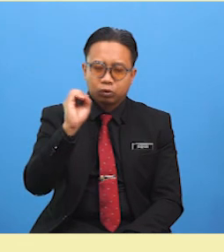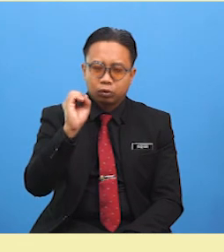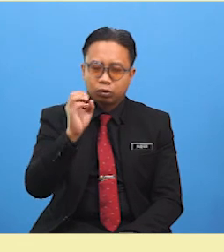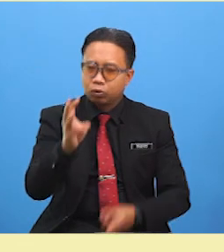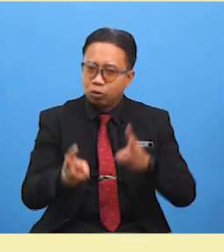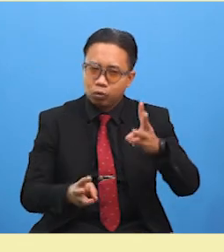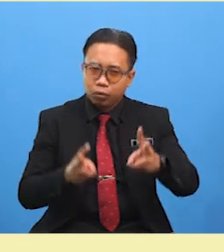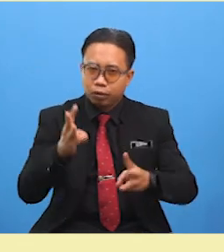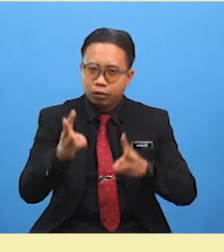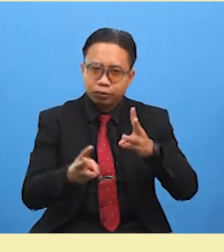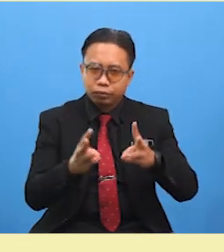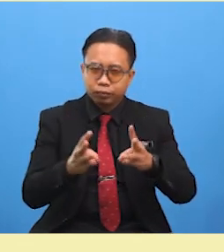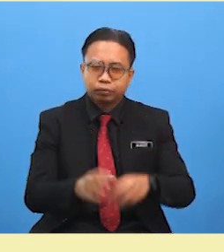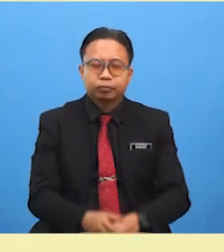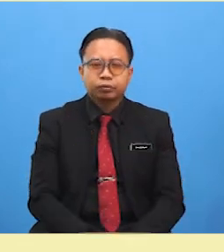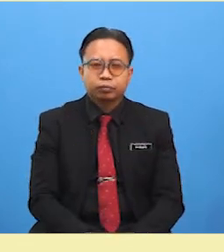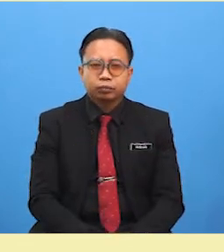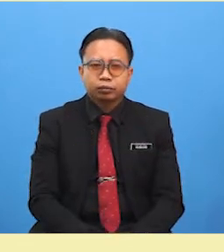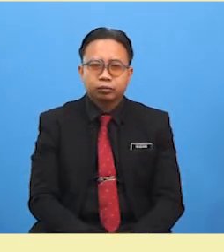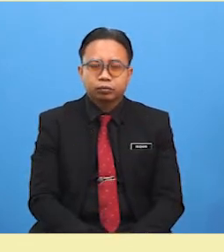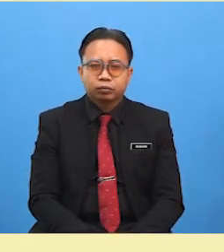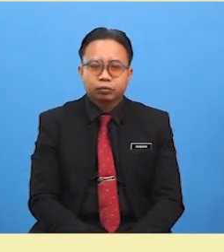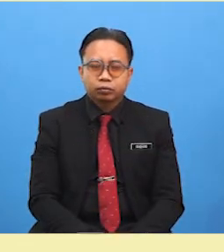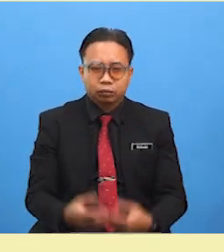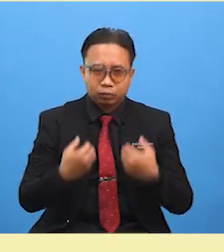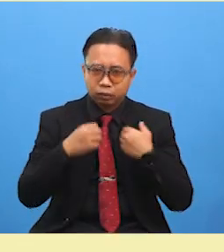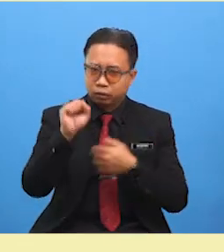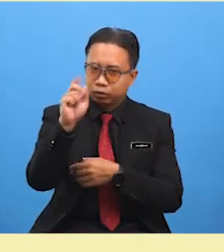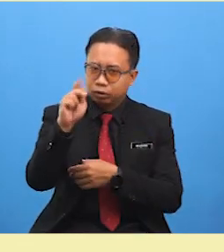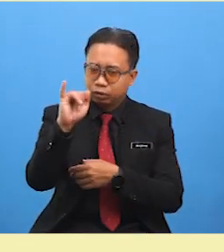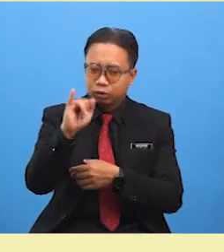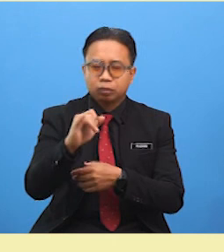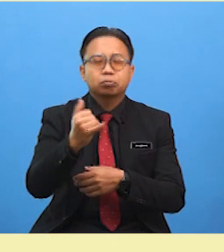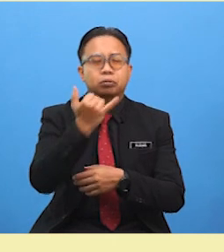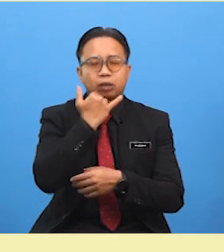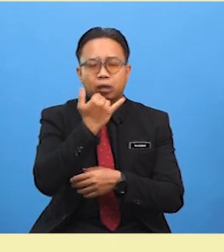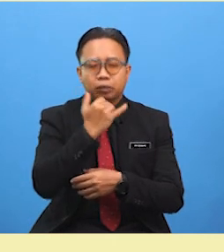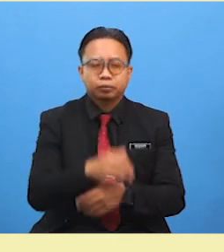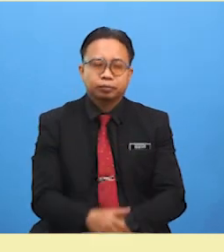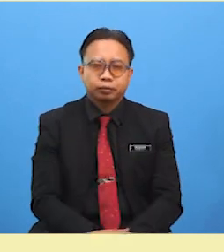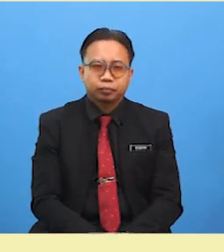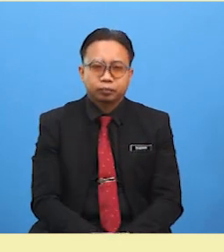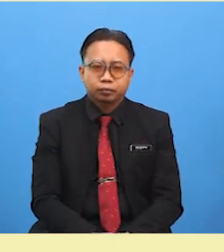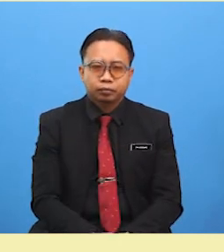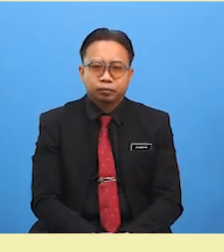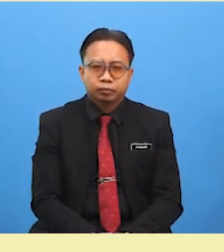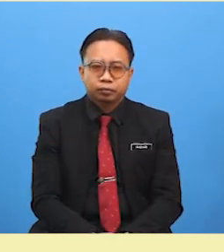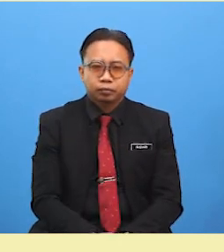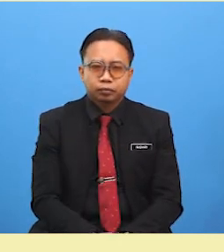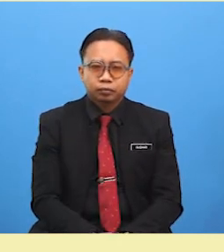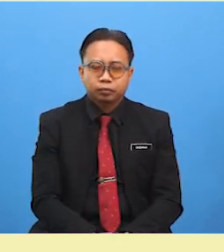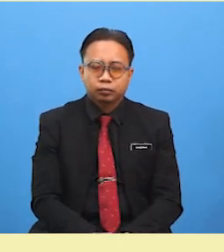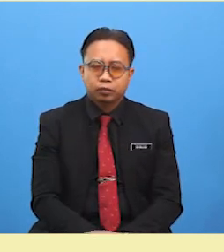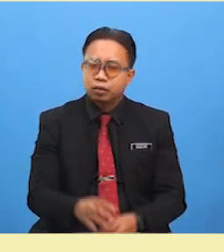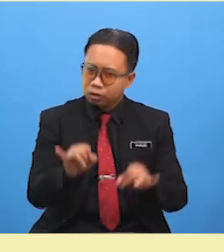it has got no wheels, but they have got skis. So the statement is false. Secondly, it